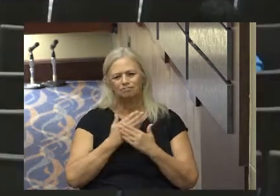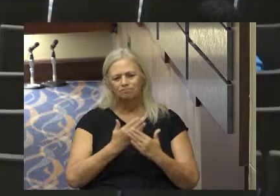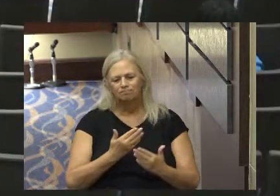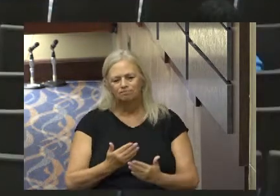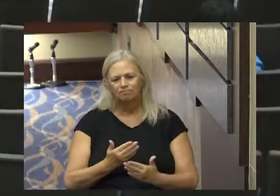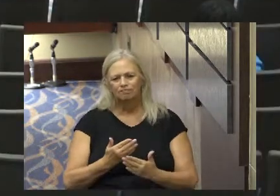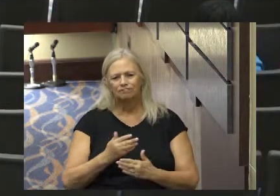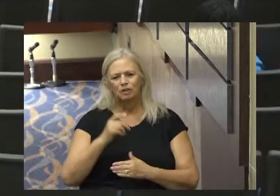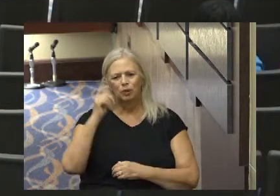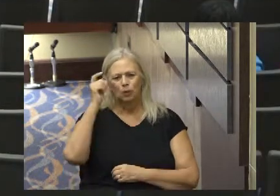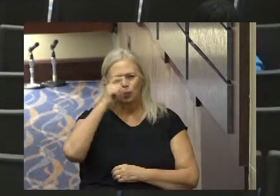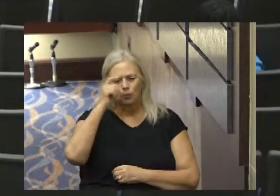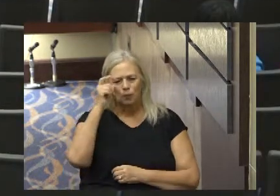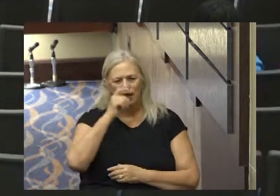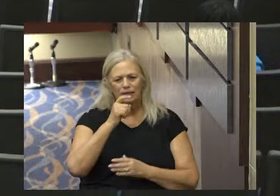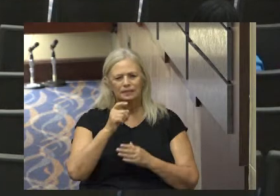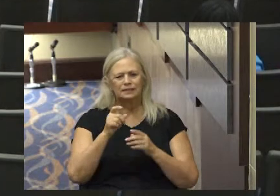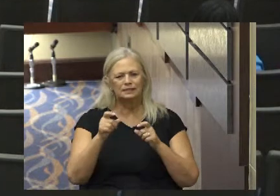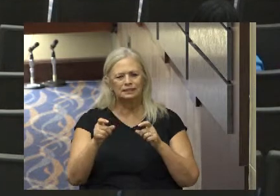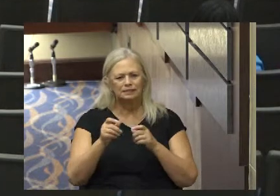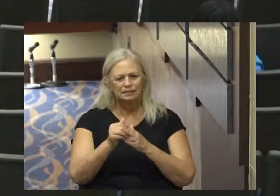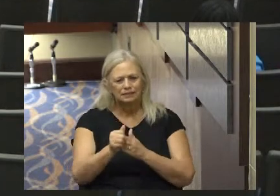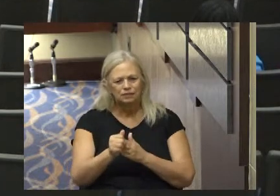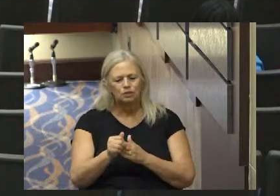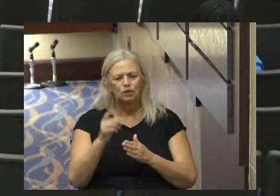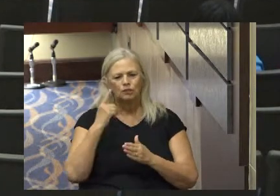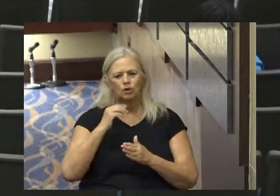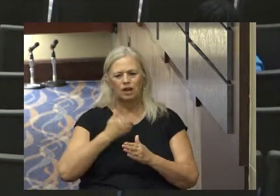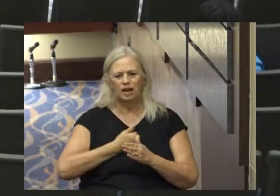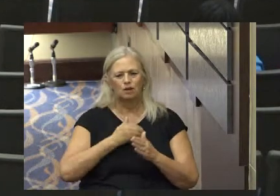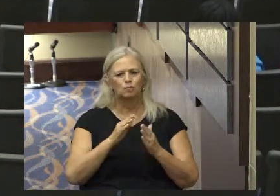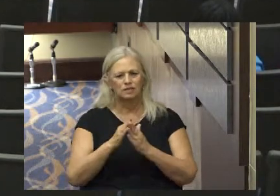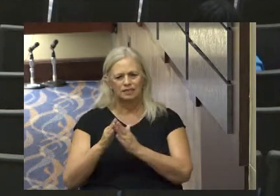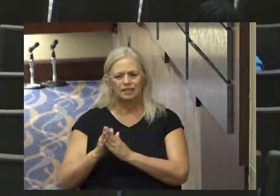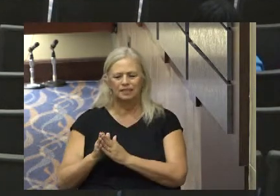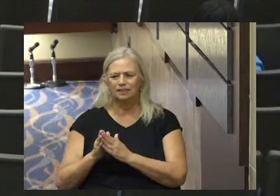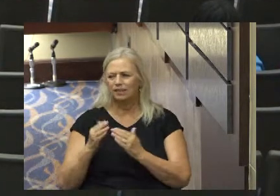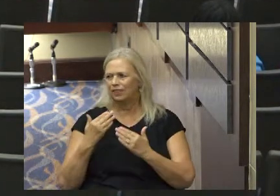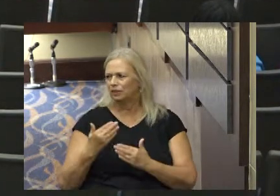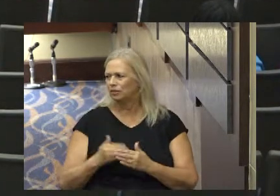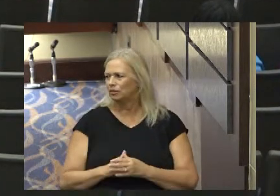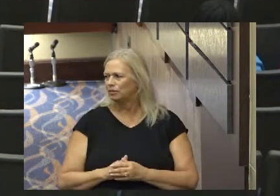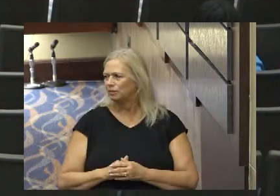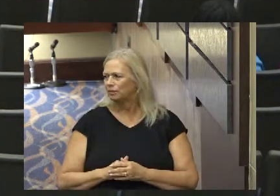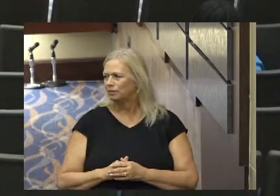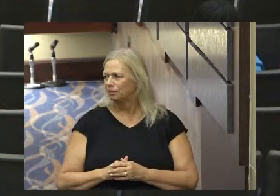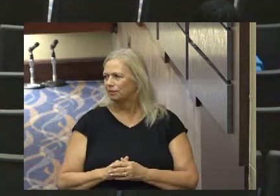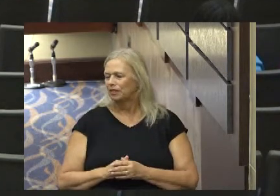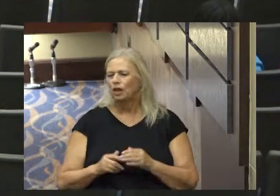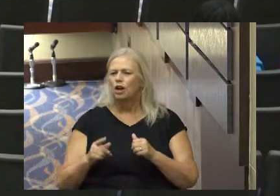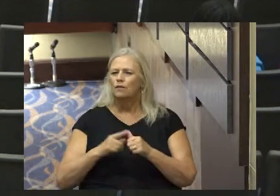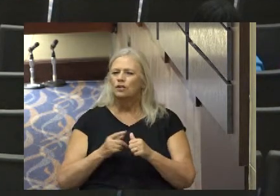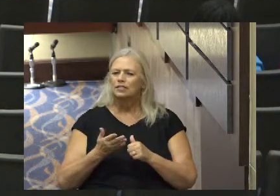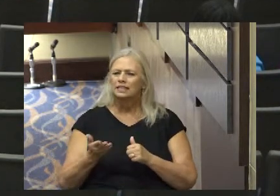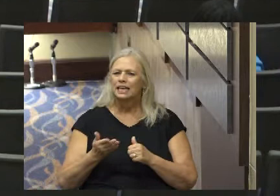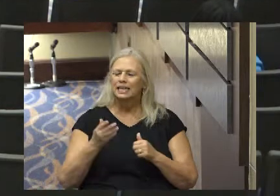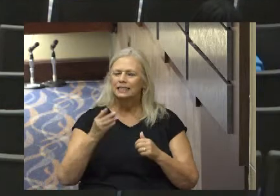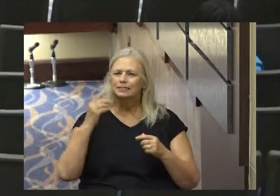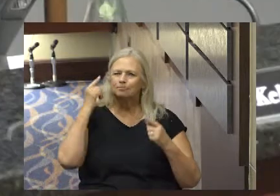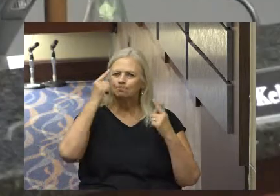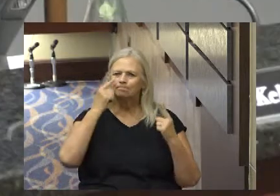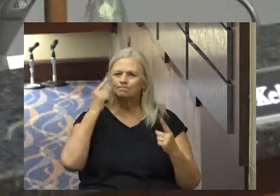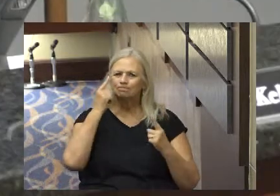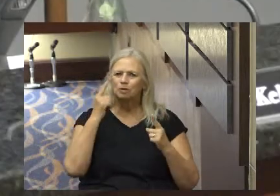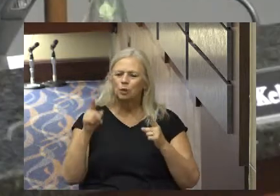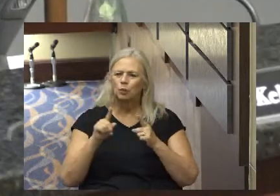stewardship of our city and its resources and its people. Thank you. Bradley, I think the first phrase that comes to mind when I think about working